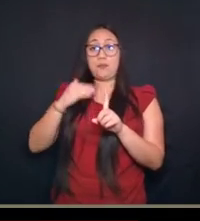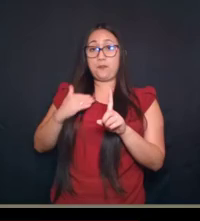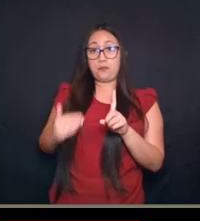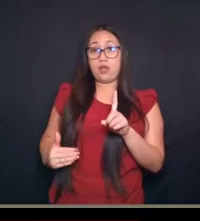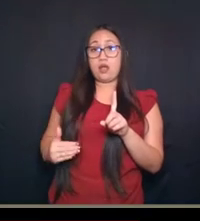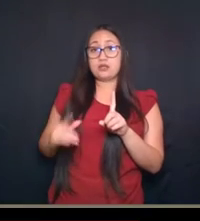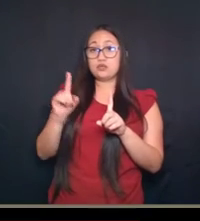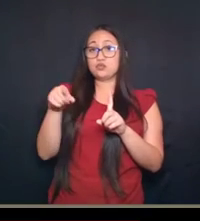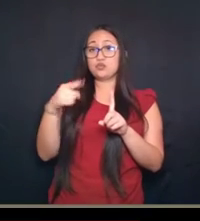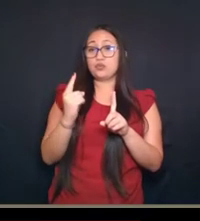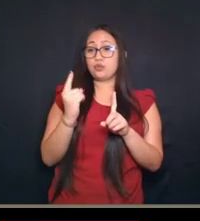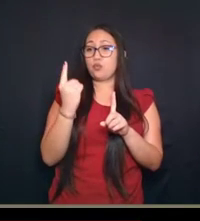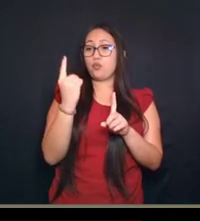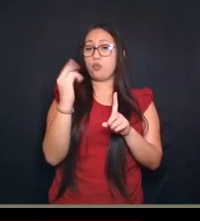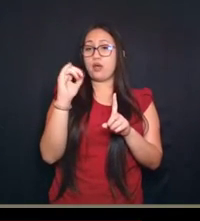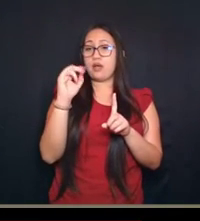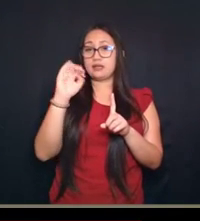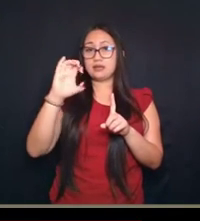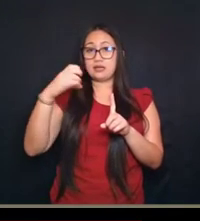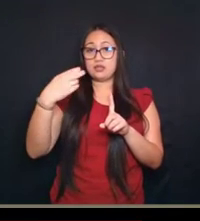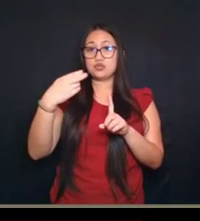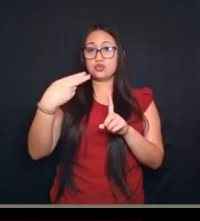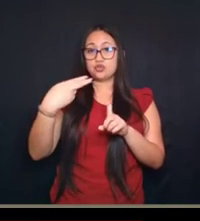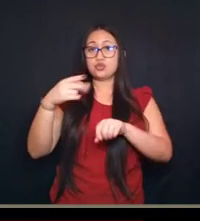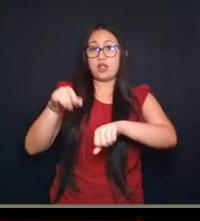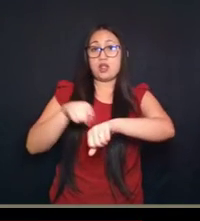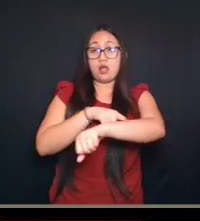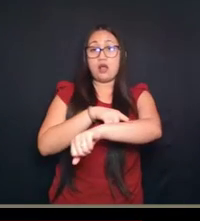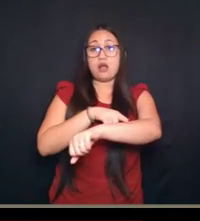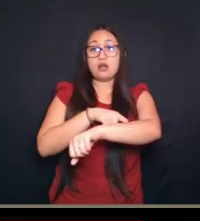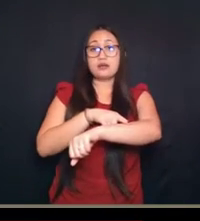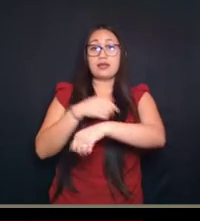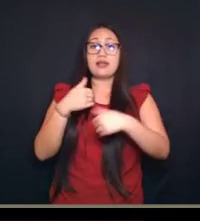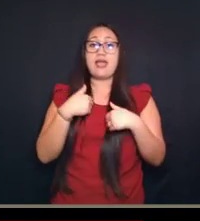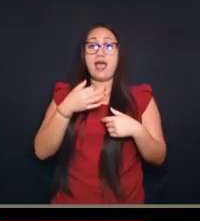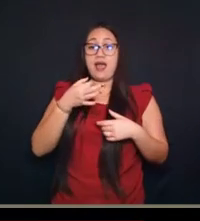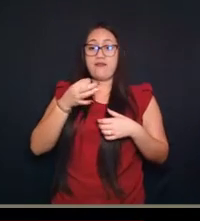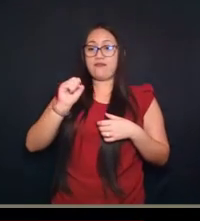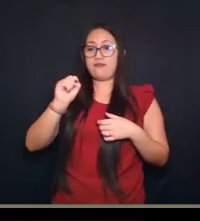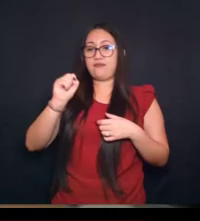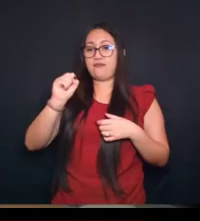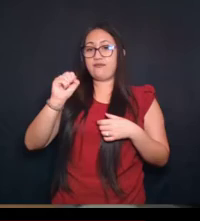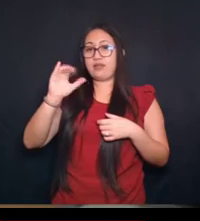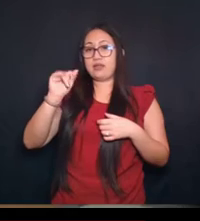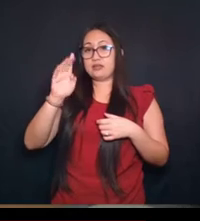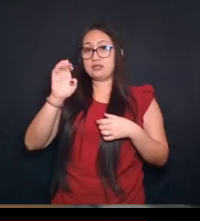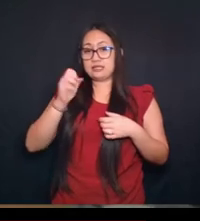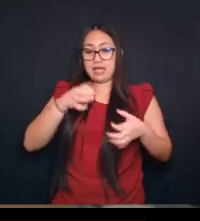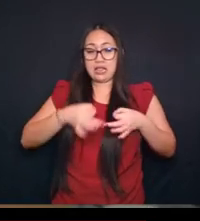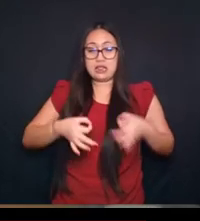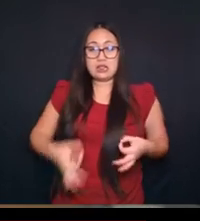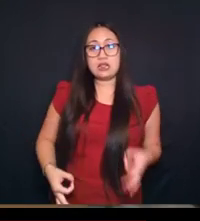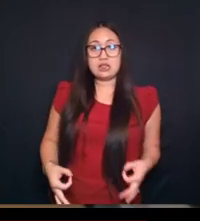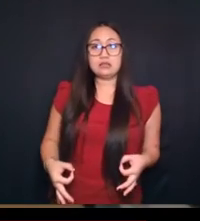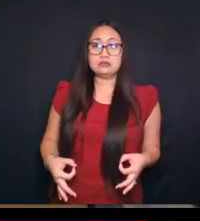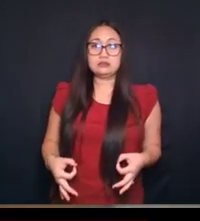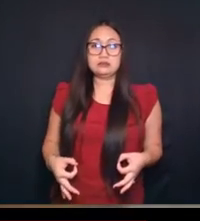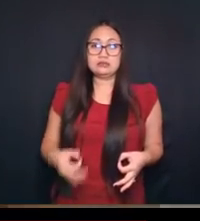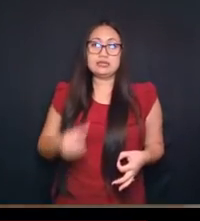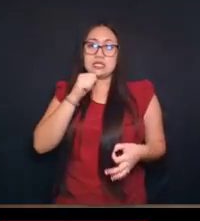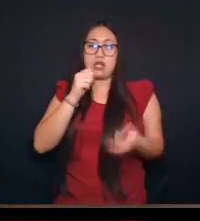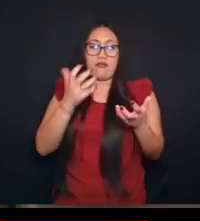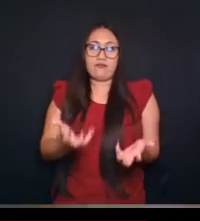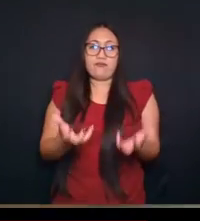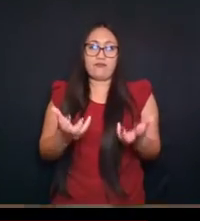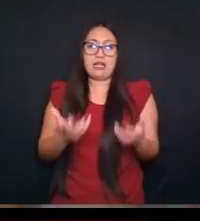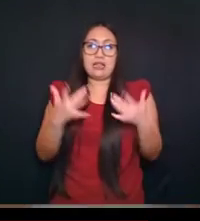1/2 inch long, and it is covered with scales that keep it from getting heavy and sinking. Like all insects, the water